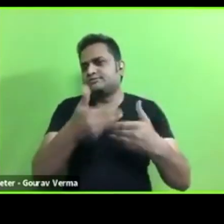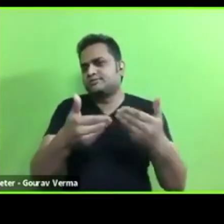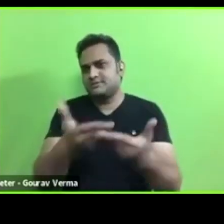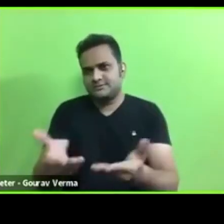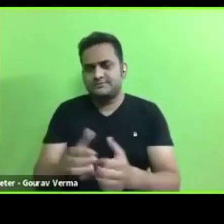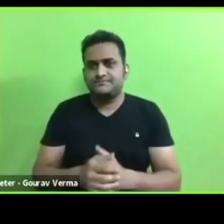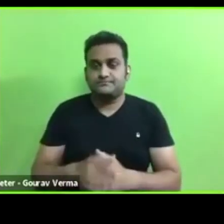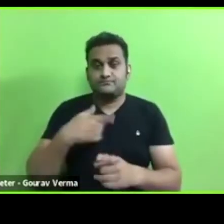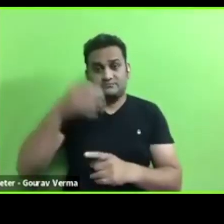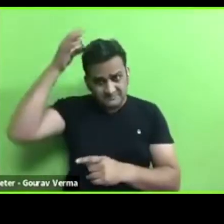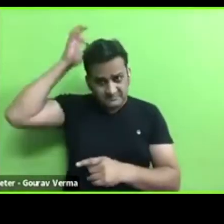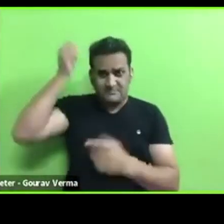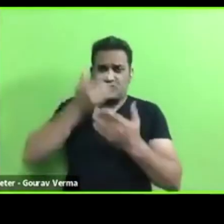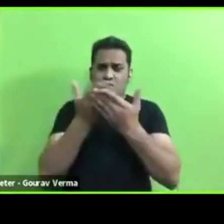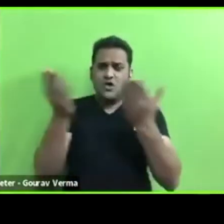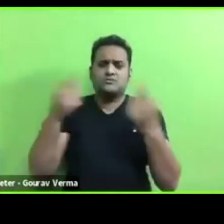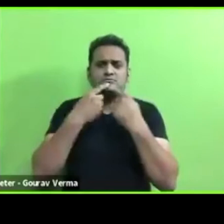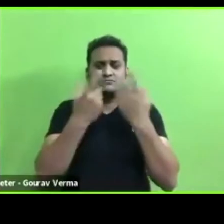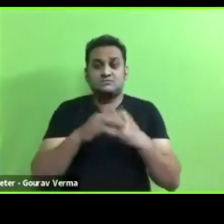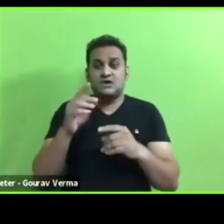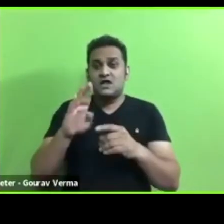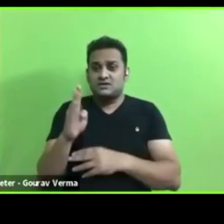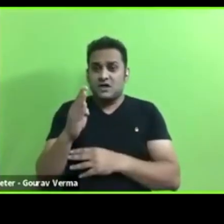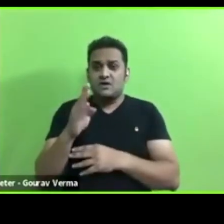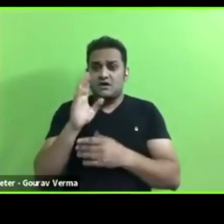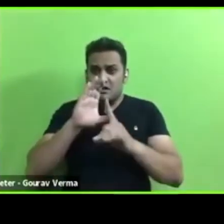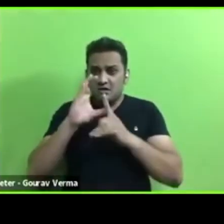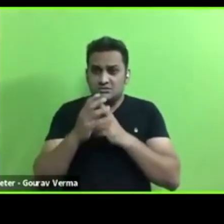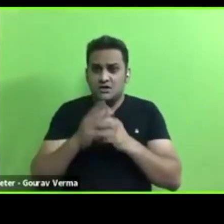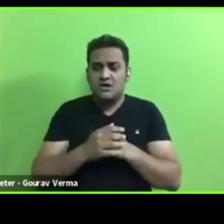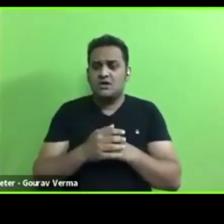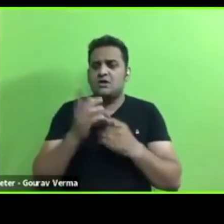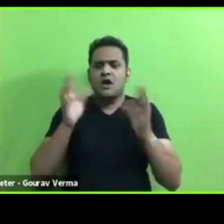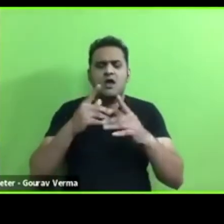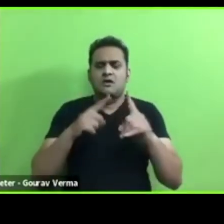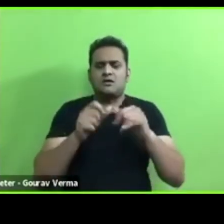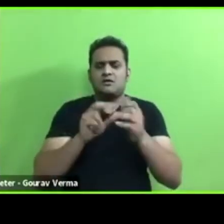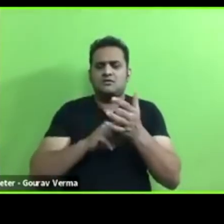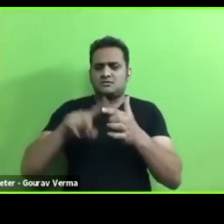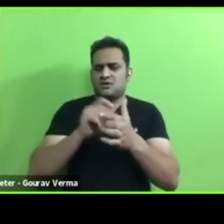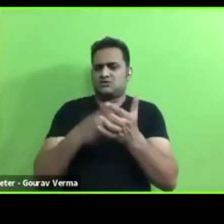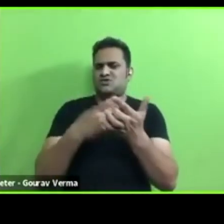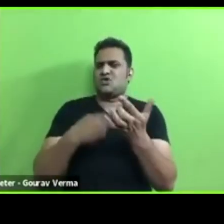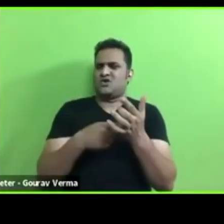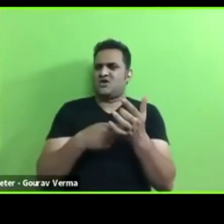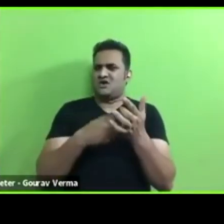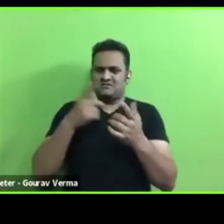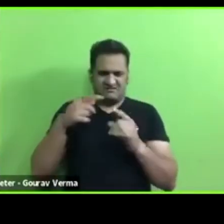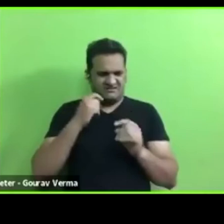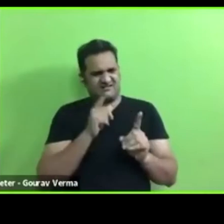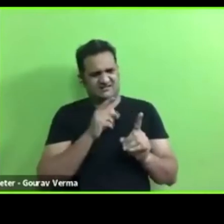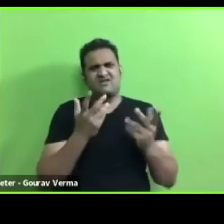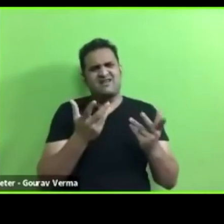All the Brahmins have always said Tamil culture, great music comes from Tanjore, and we always wonder why. That's because the